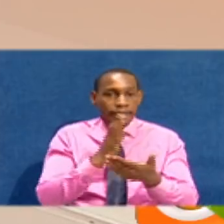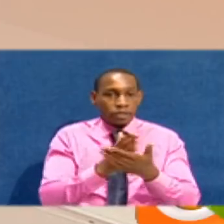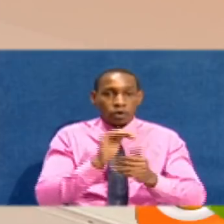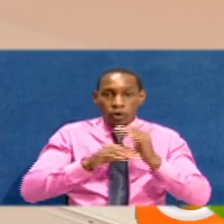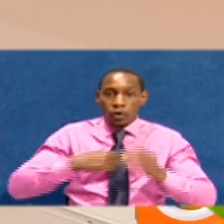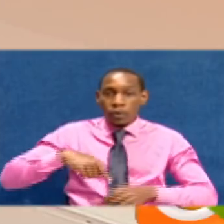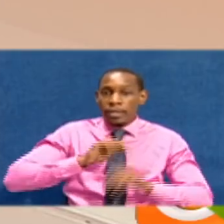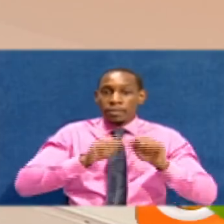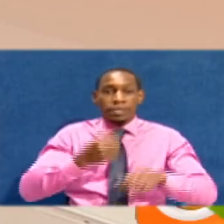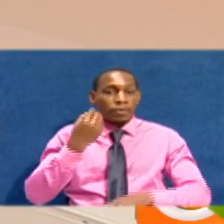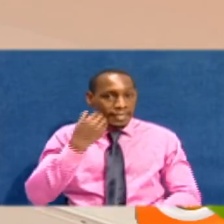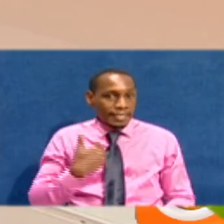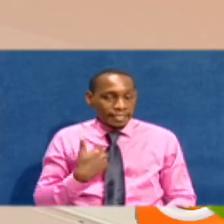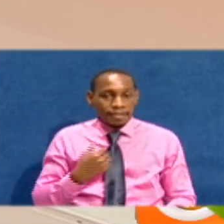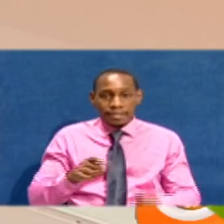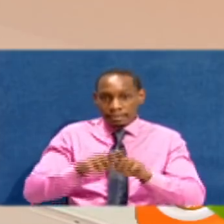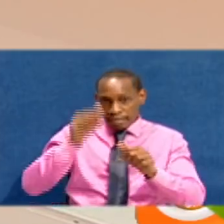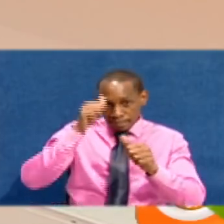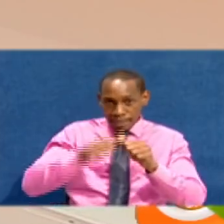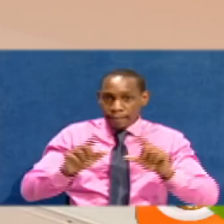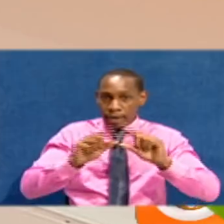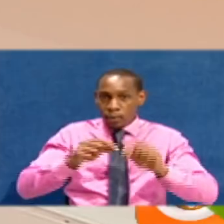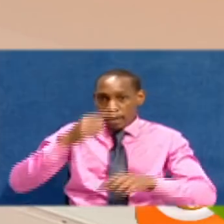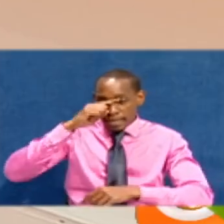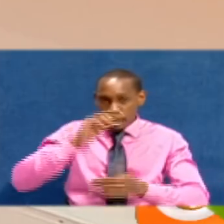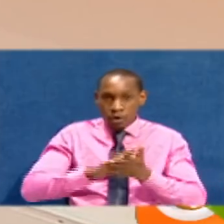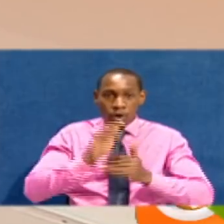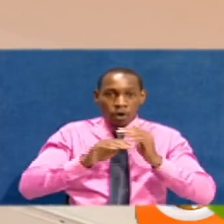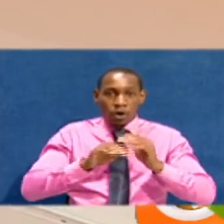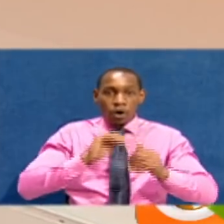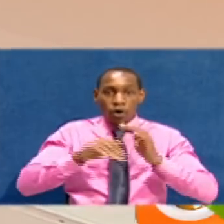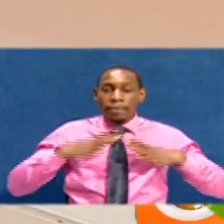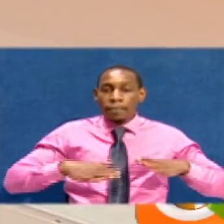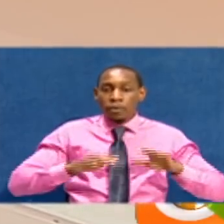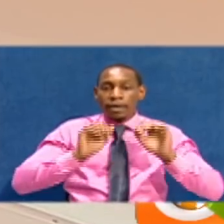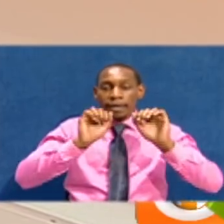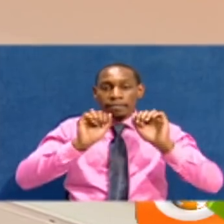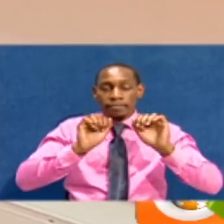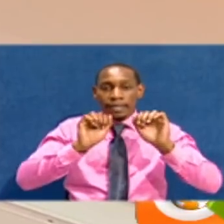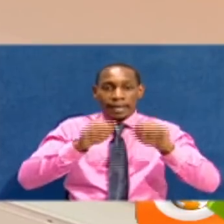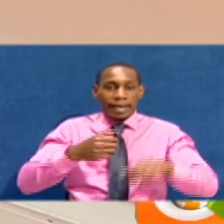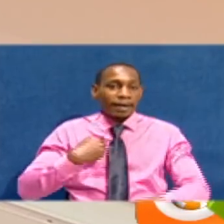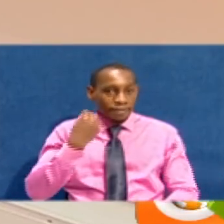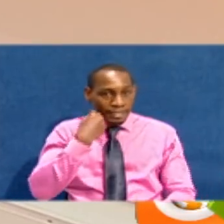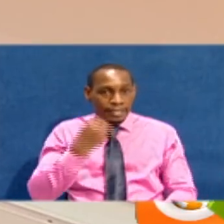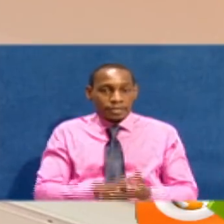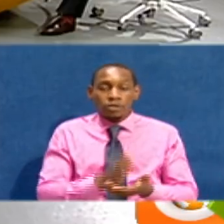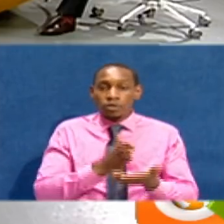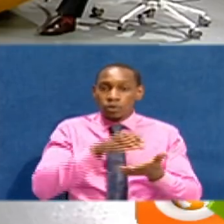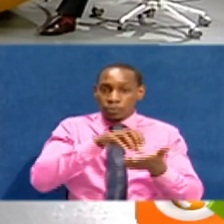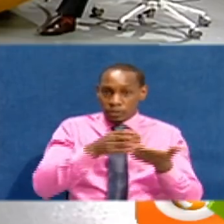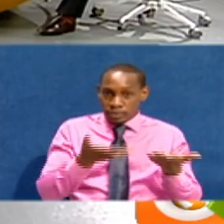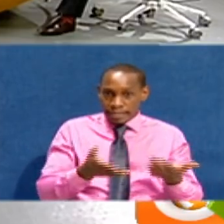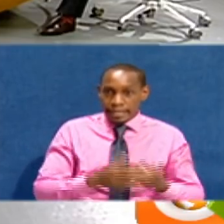us can get it. In fact, I remember Mutahi Kagwe saying, everybody can get it. And that's where we